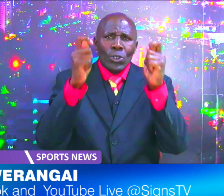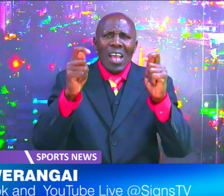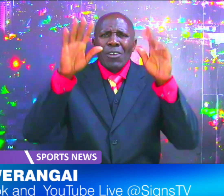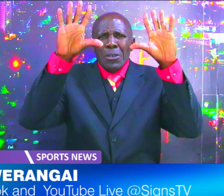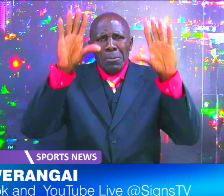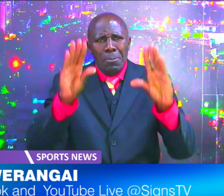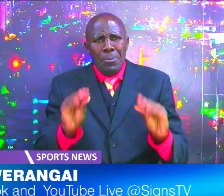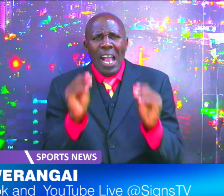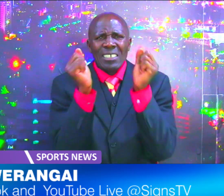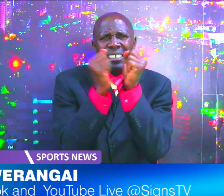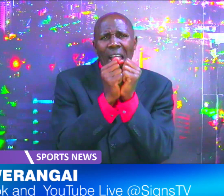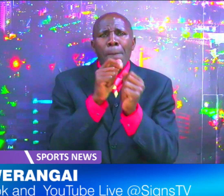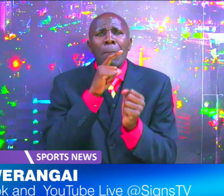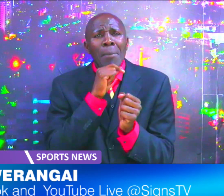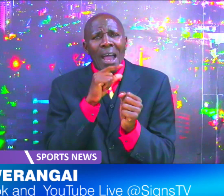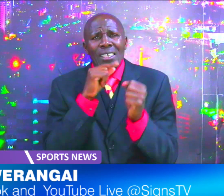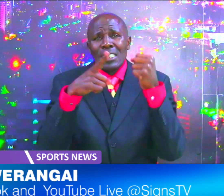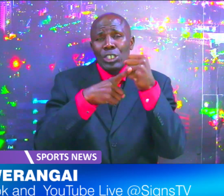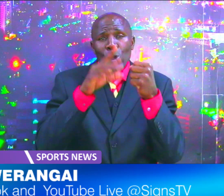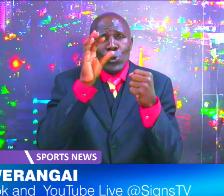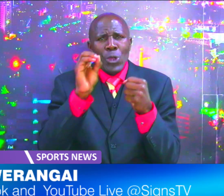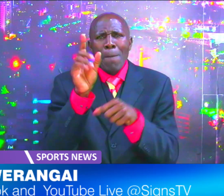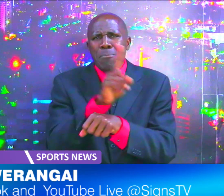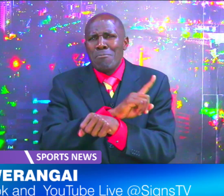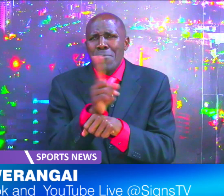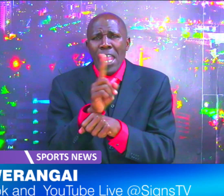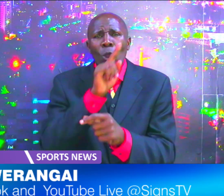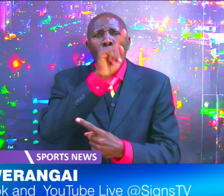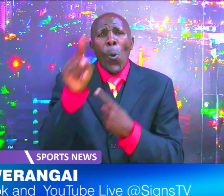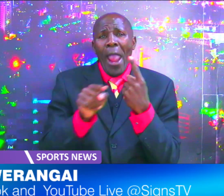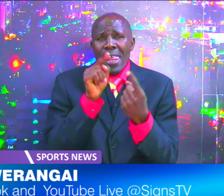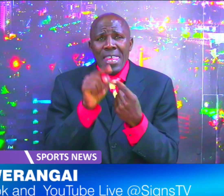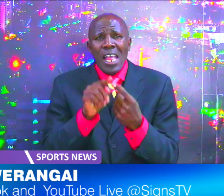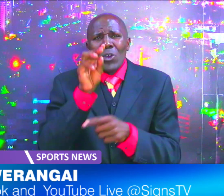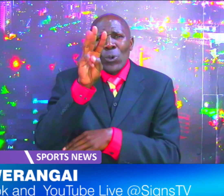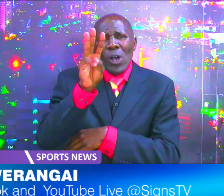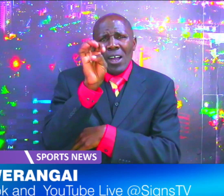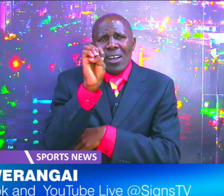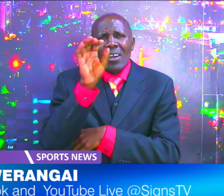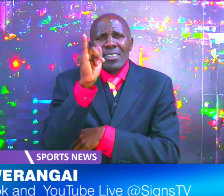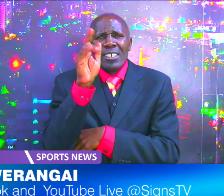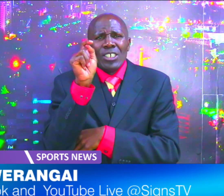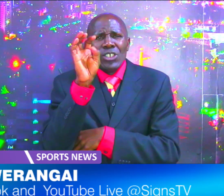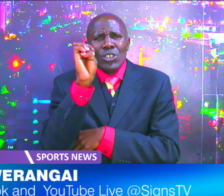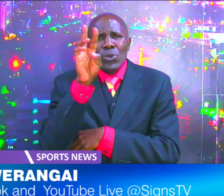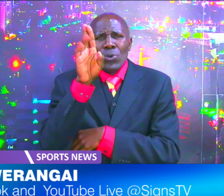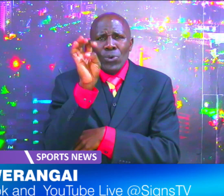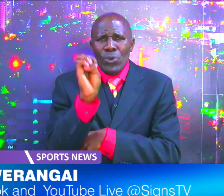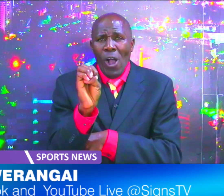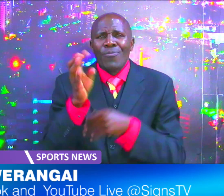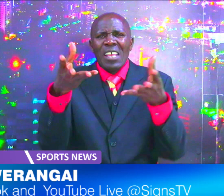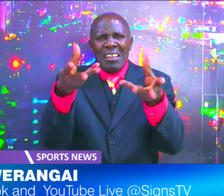Igwes struggled to score even after Talanta were reduced to 10 men in the 60th minute